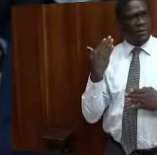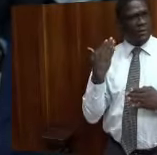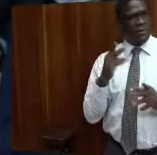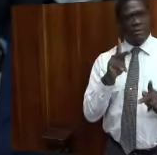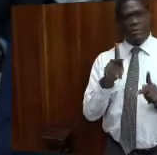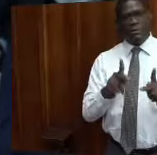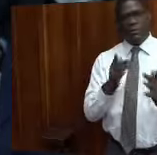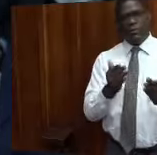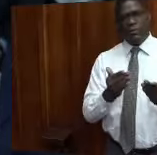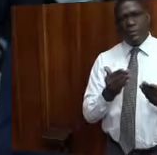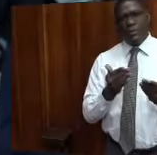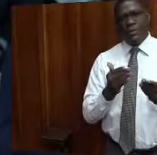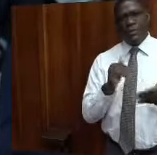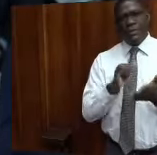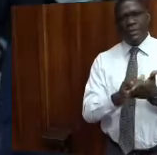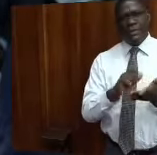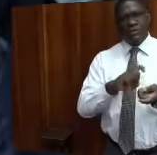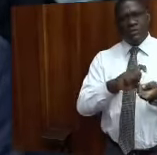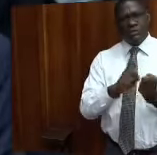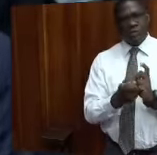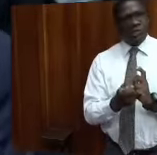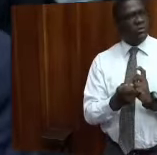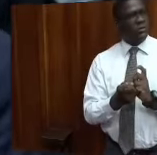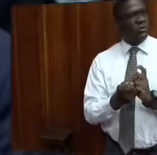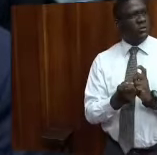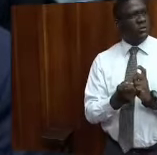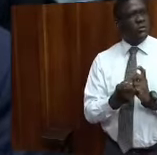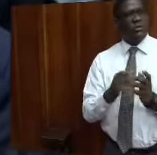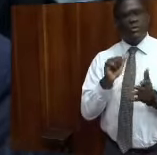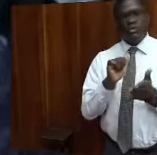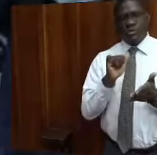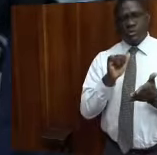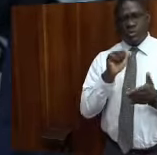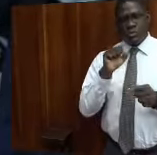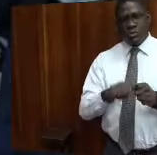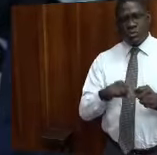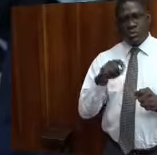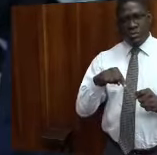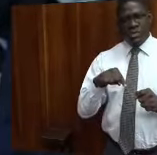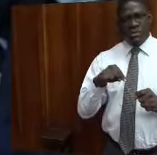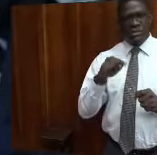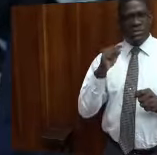index global rating. Therefore, we promised to stop the slide and restore our country's